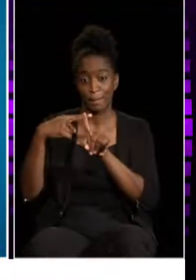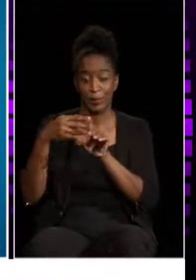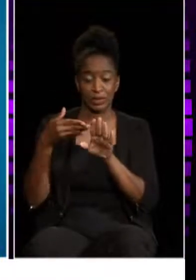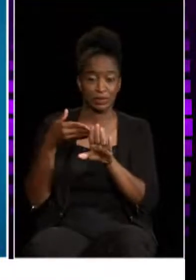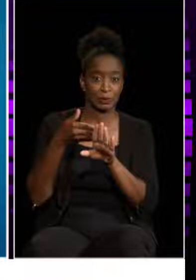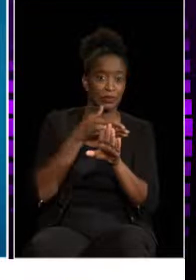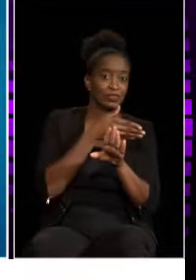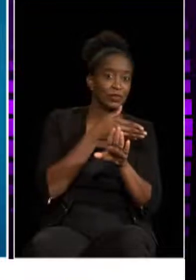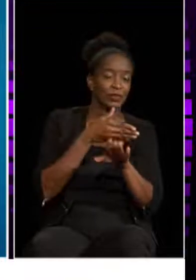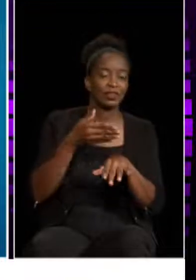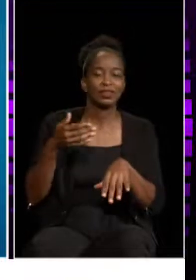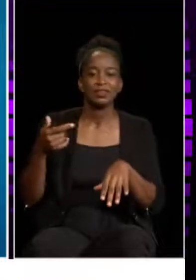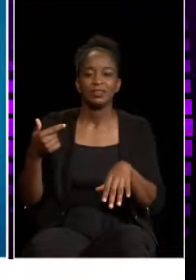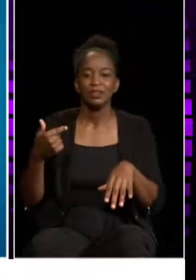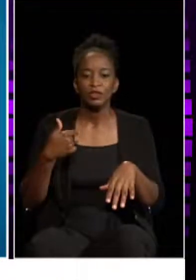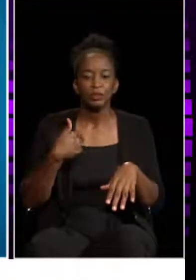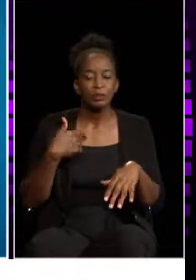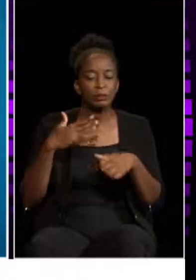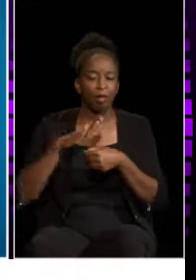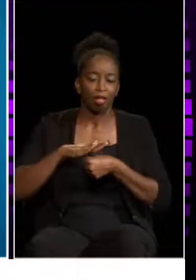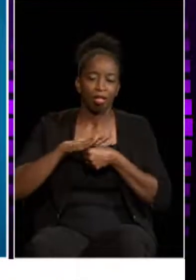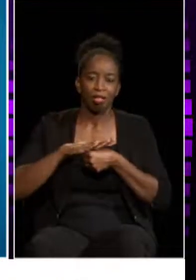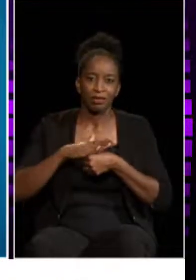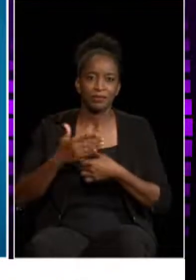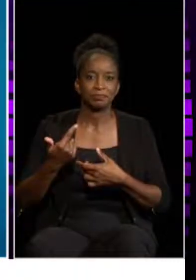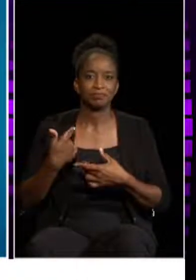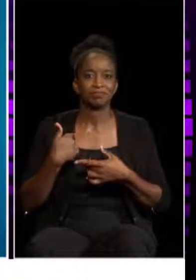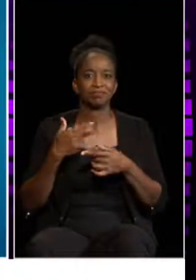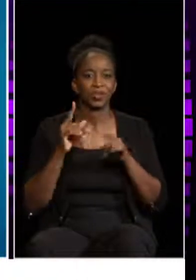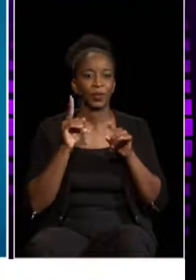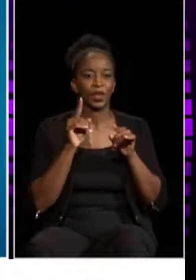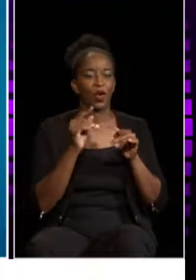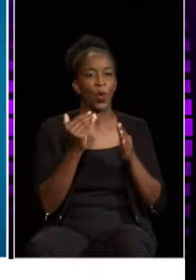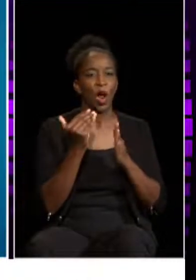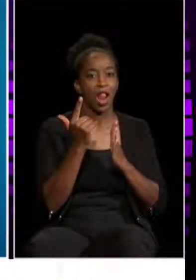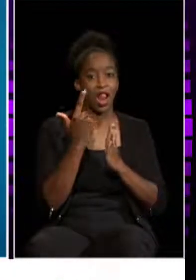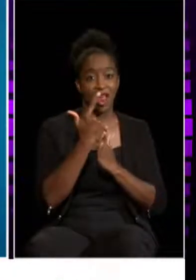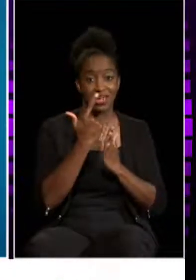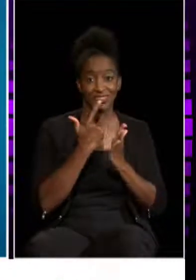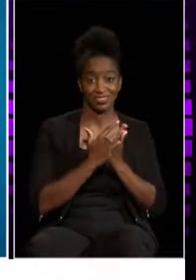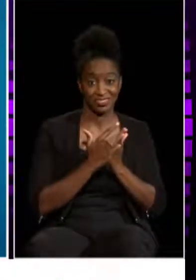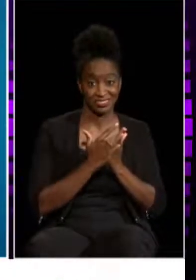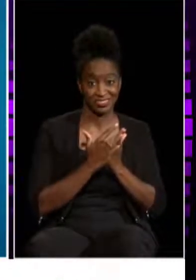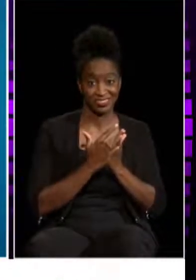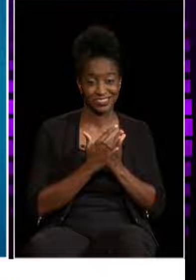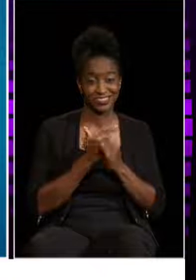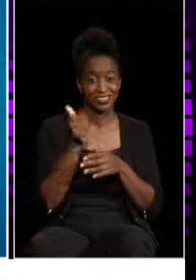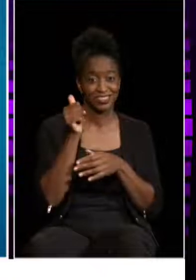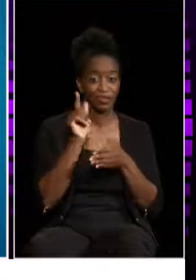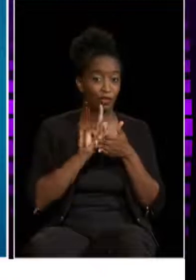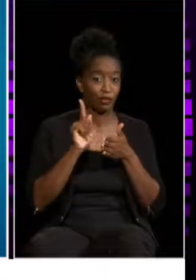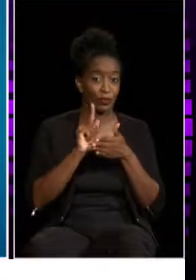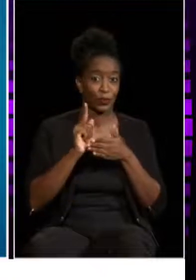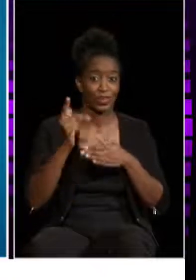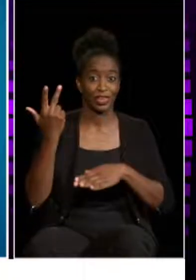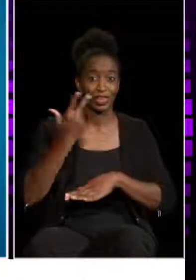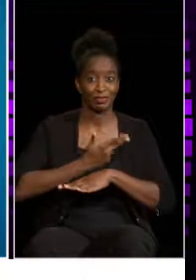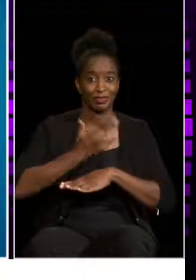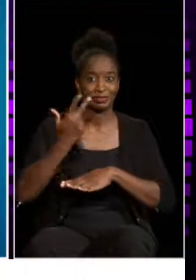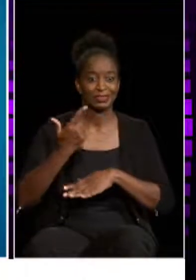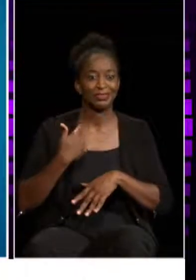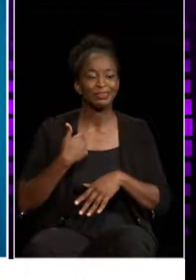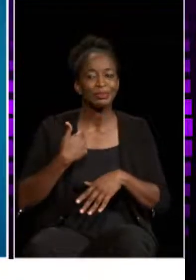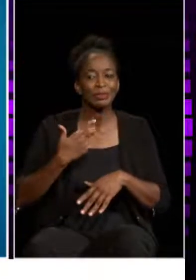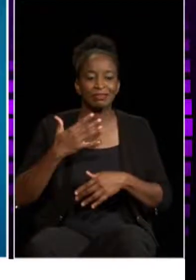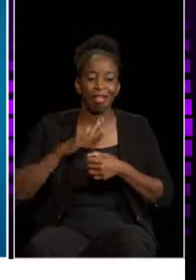me. I was going to lessons 3 days a week. It was a lot of pressure on me, and I did not know how to express that anxiety because